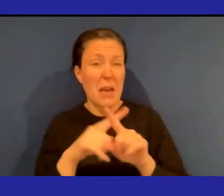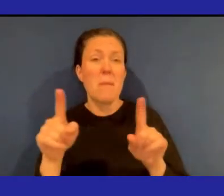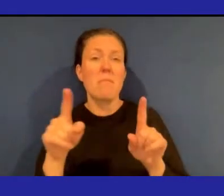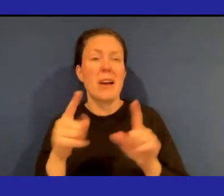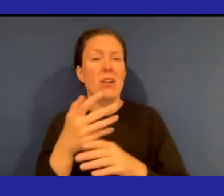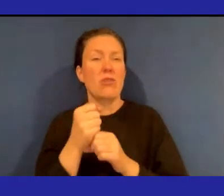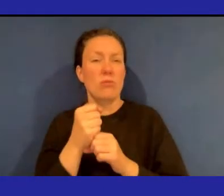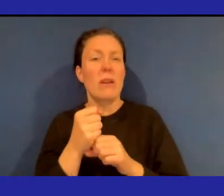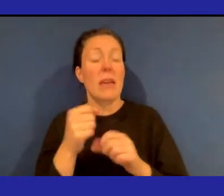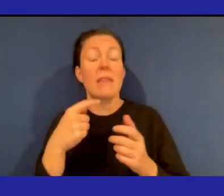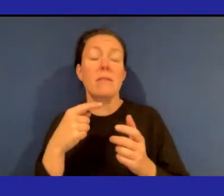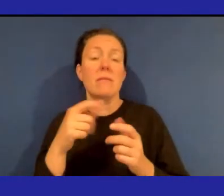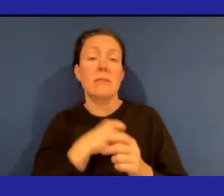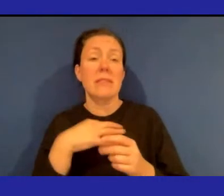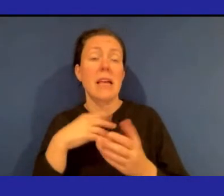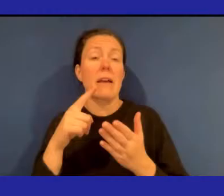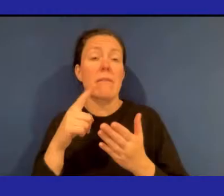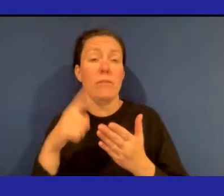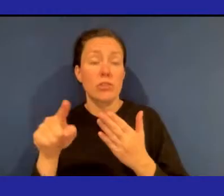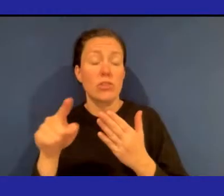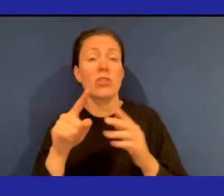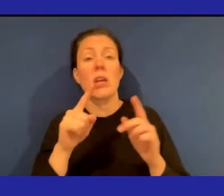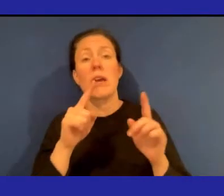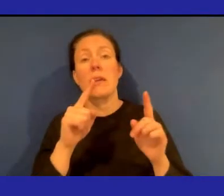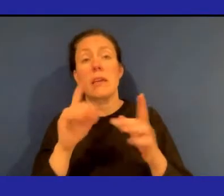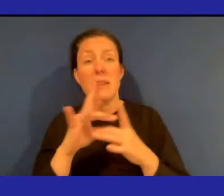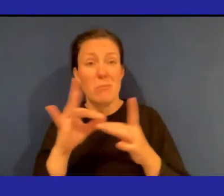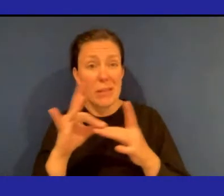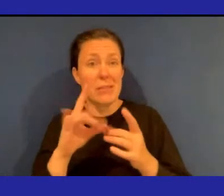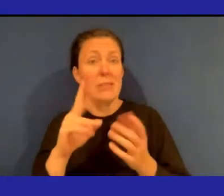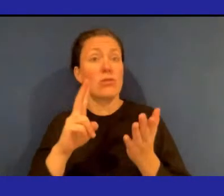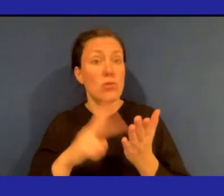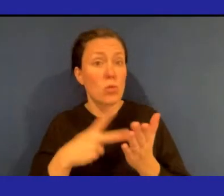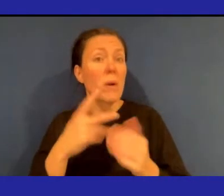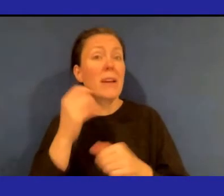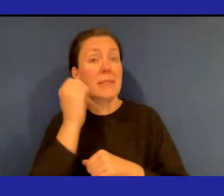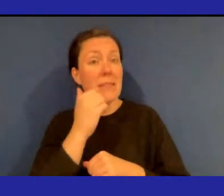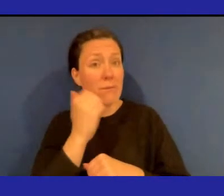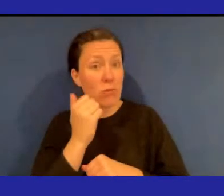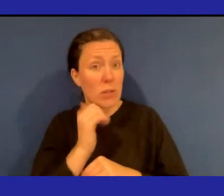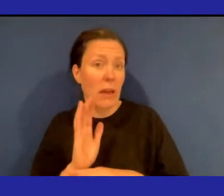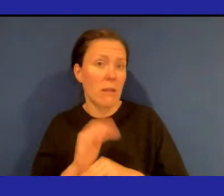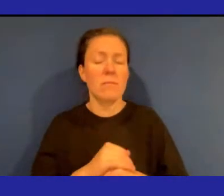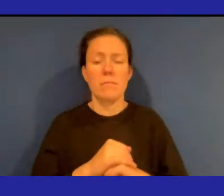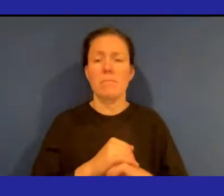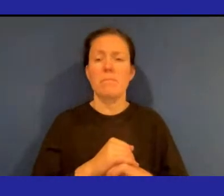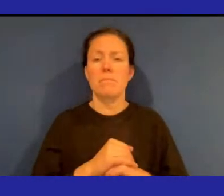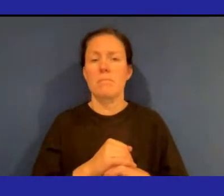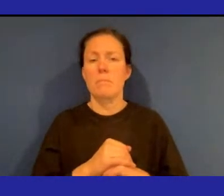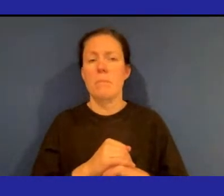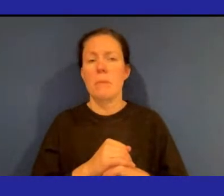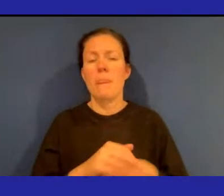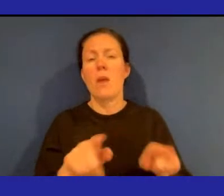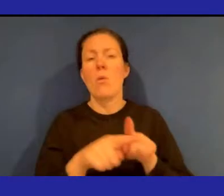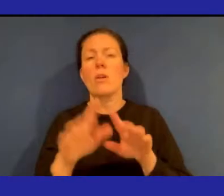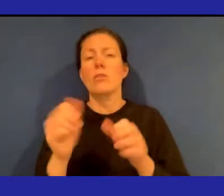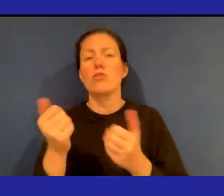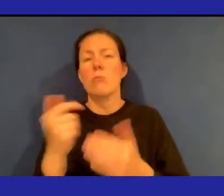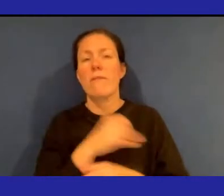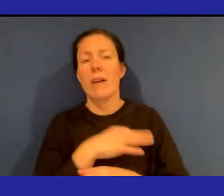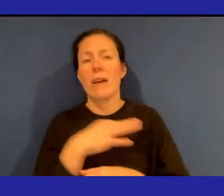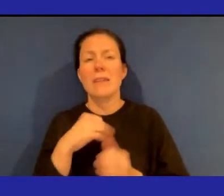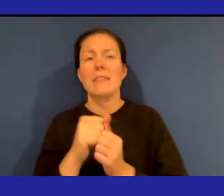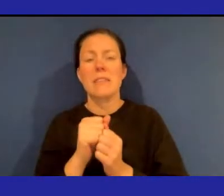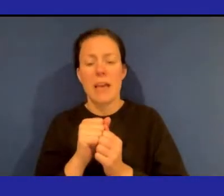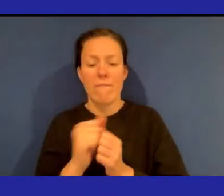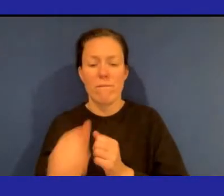twice a day to retrieve messages and address concerns. Lastly, we are providing staff with regular